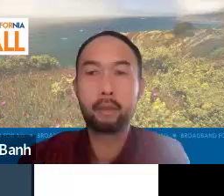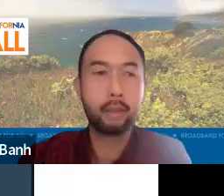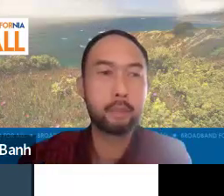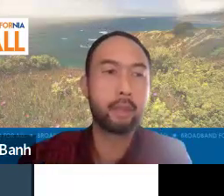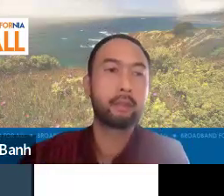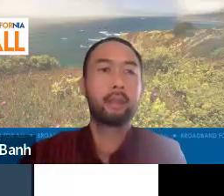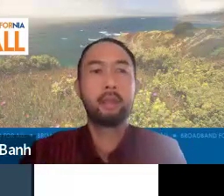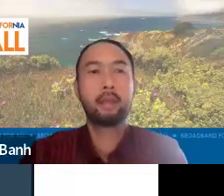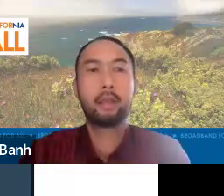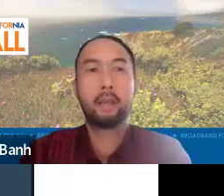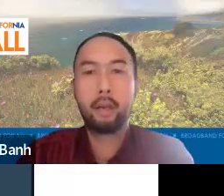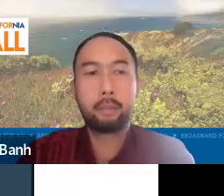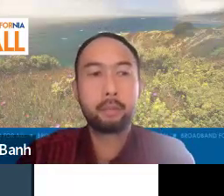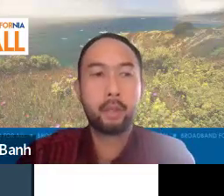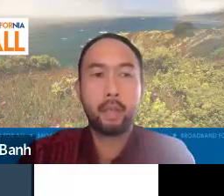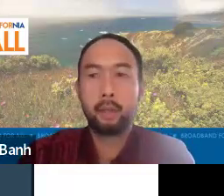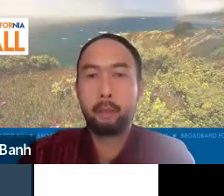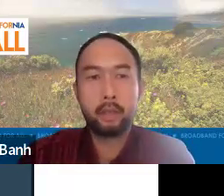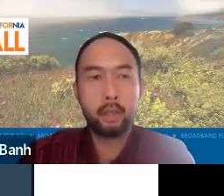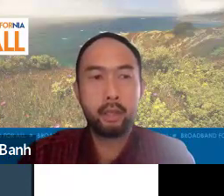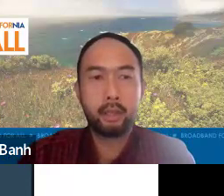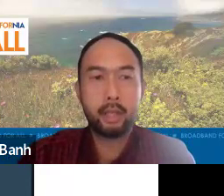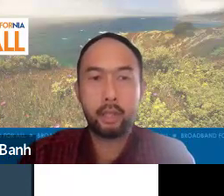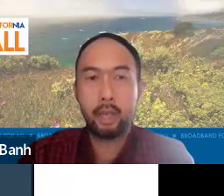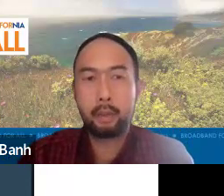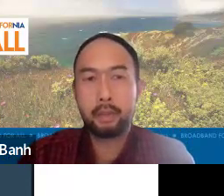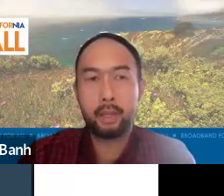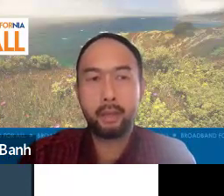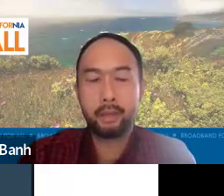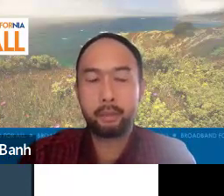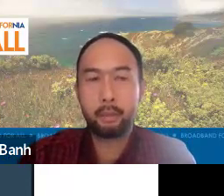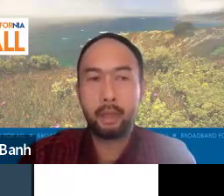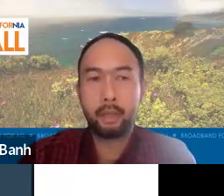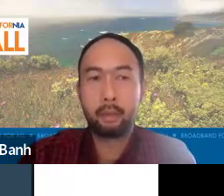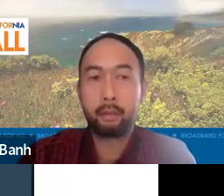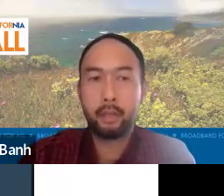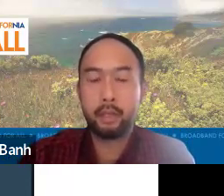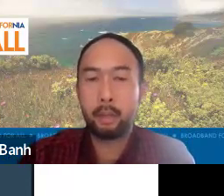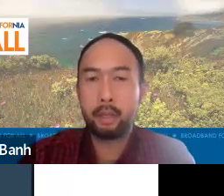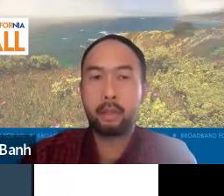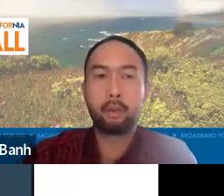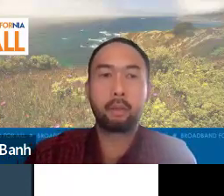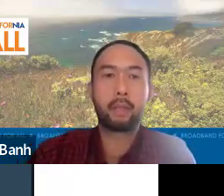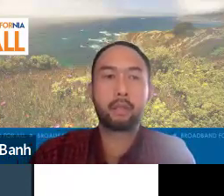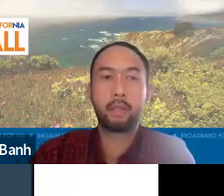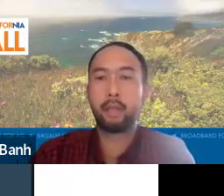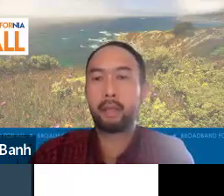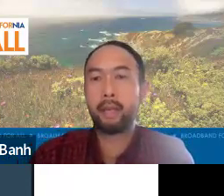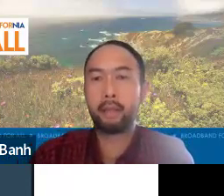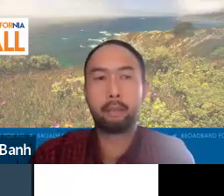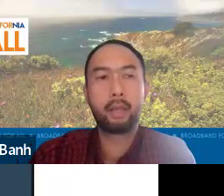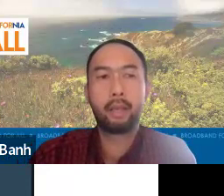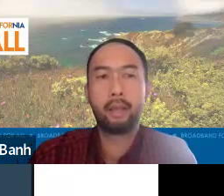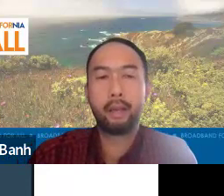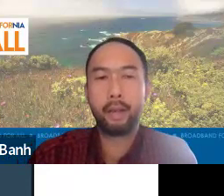All right, thanks, Maria. So as Maria mentioned, in this section, I'll be presenting on some remaining modifications and updates that we're making to